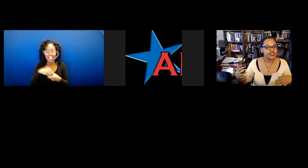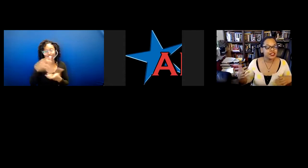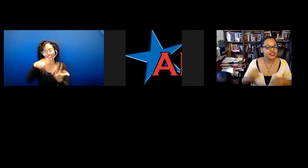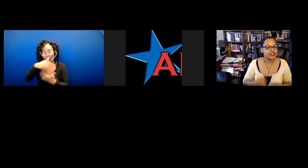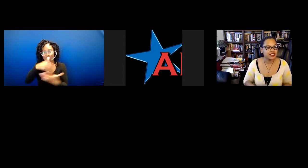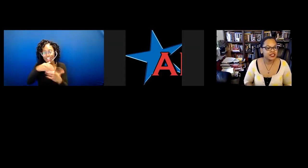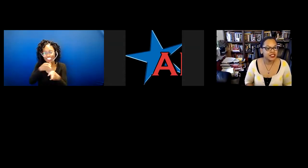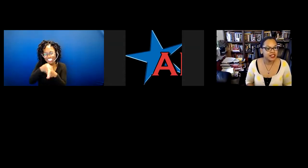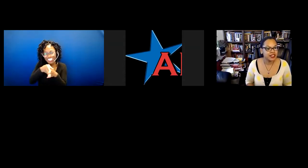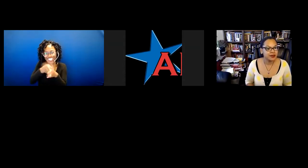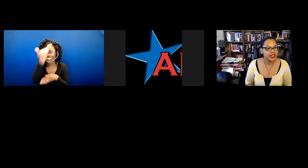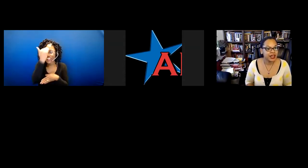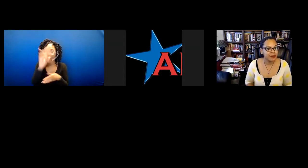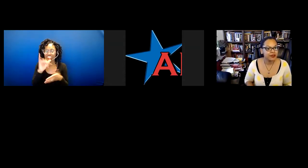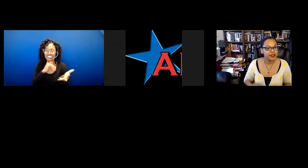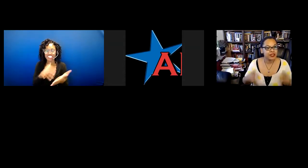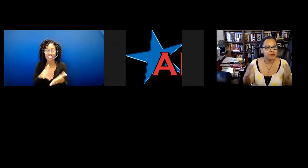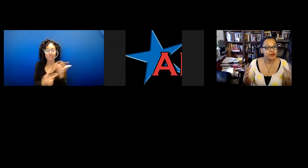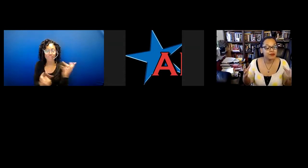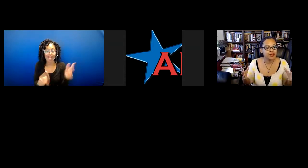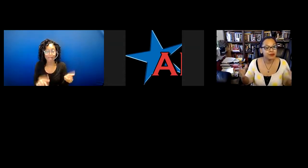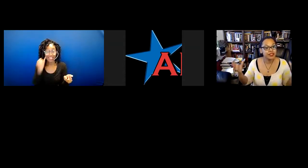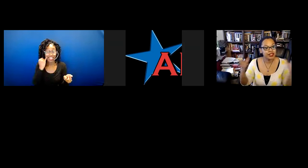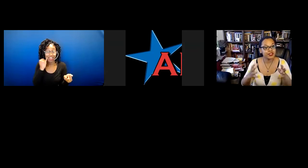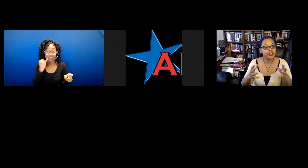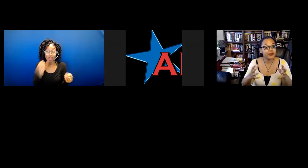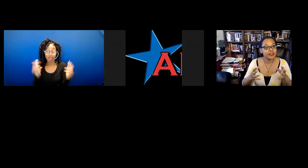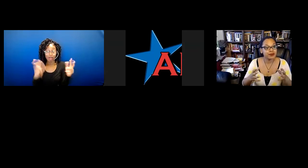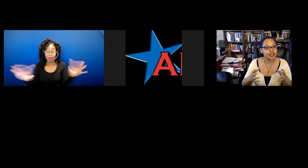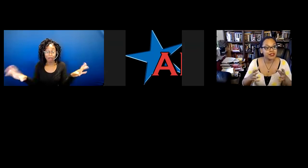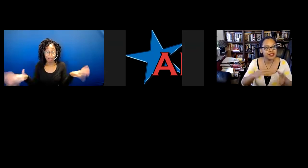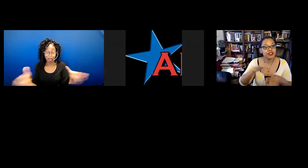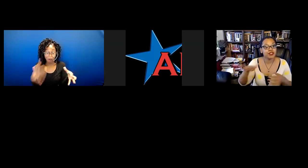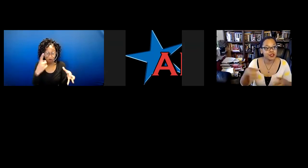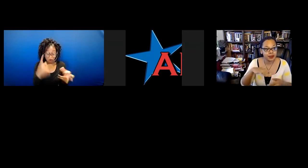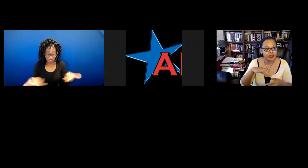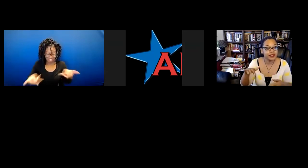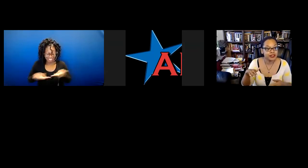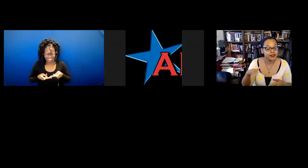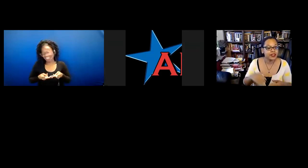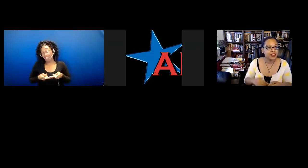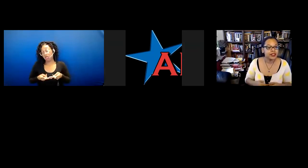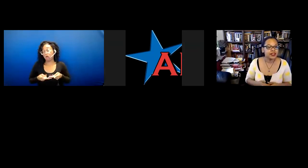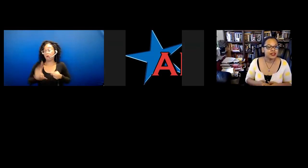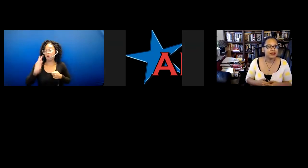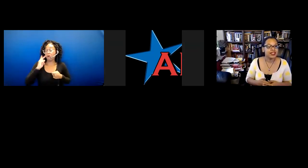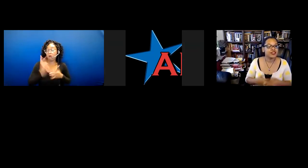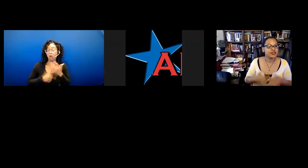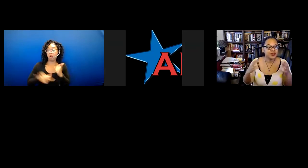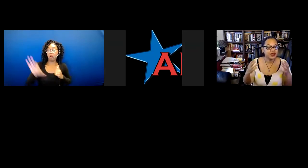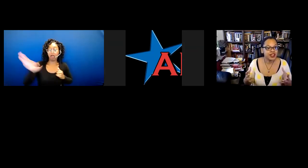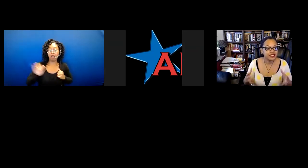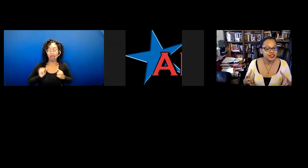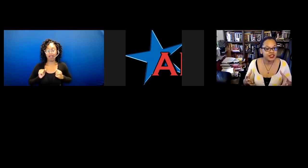Sociology is essentially the study of what happens when you get a bunch of people together in one space and then they start doing things. And